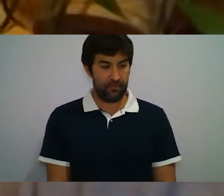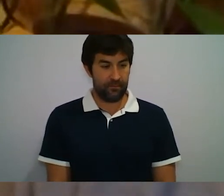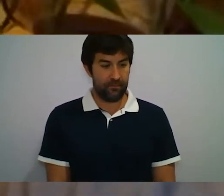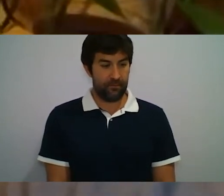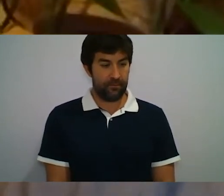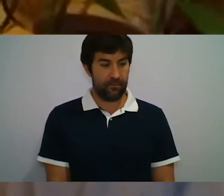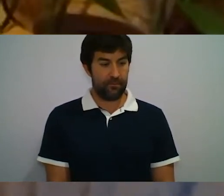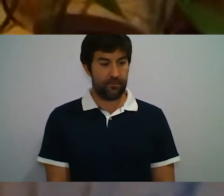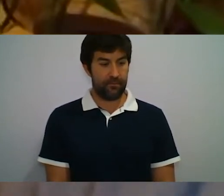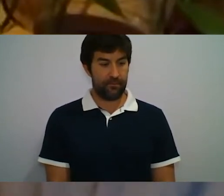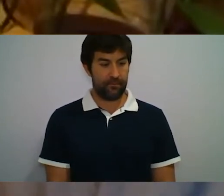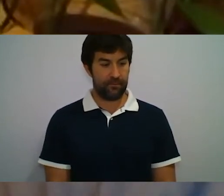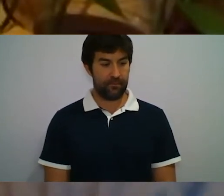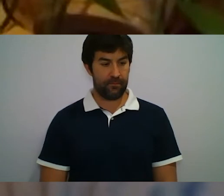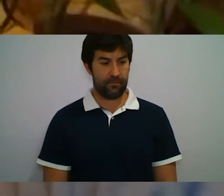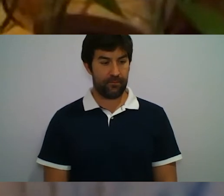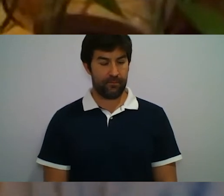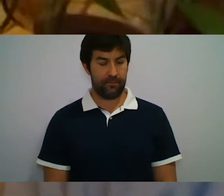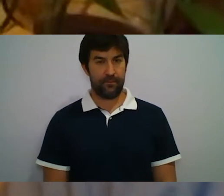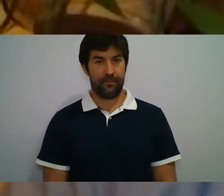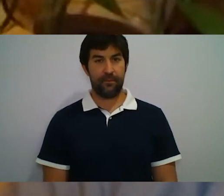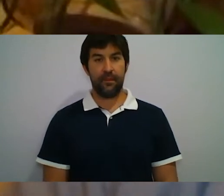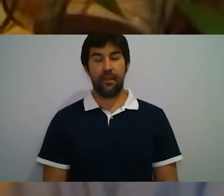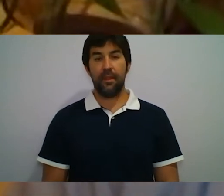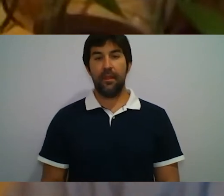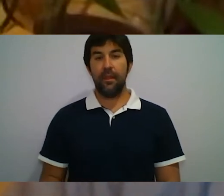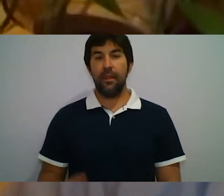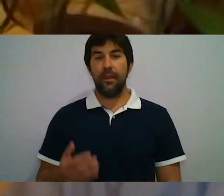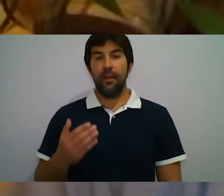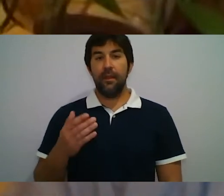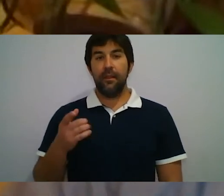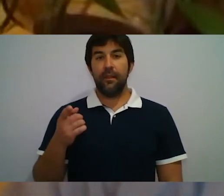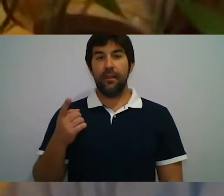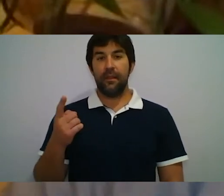of the kind of big proposals you have on tap for the 2021 budget?